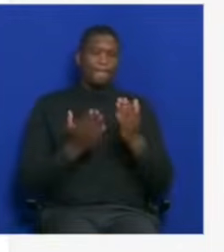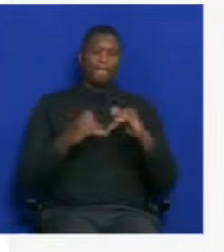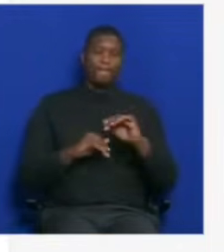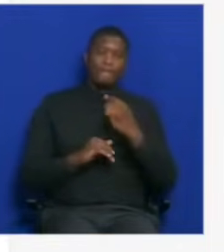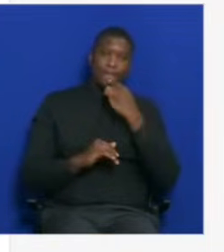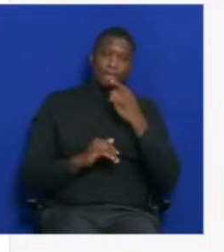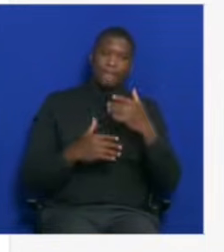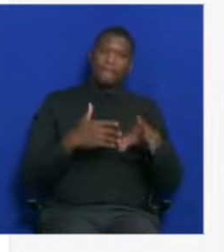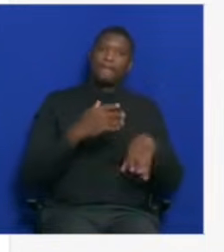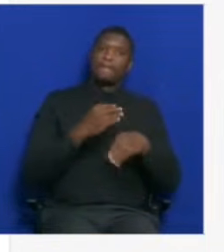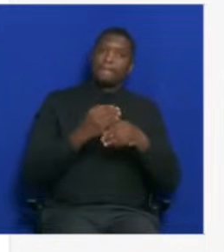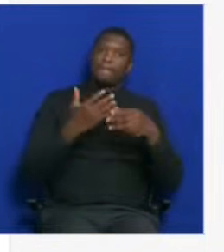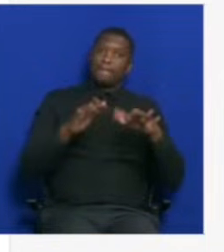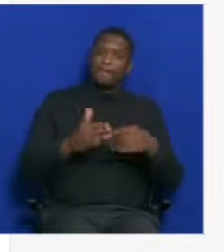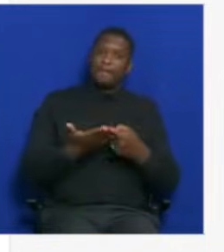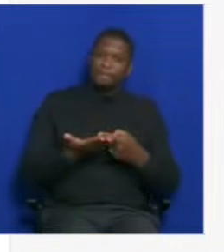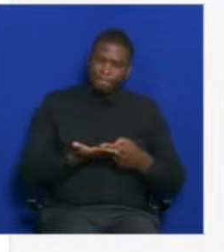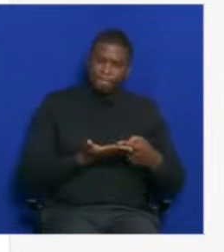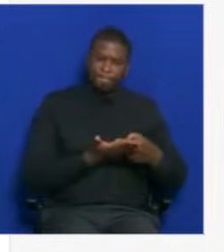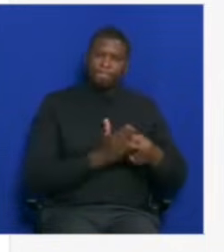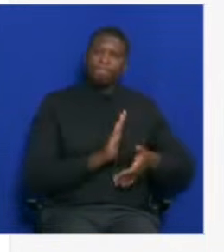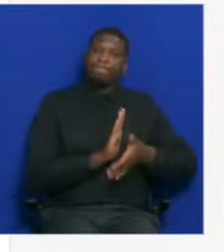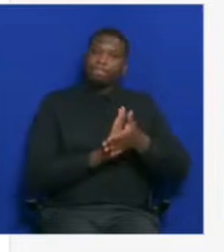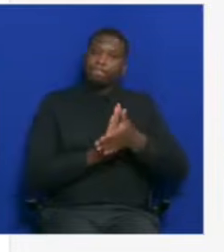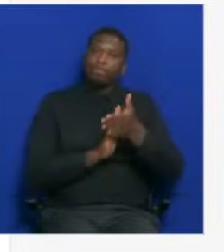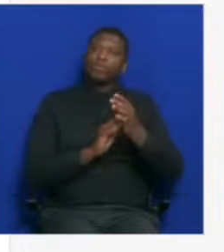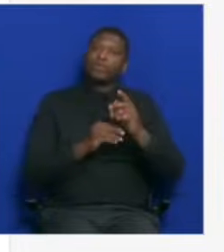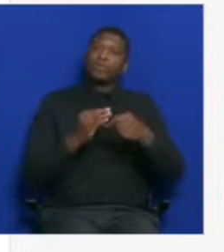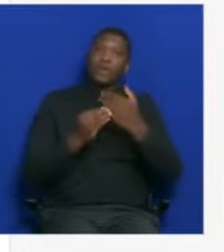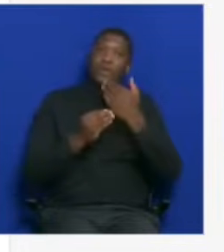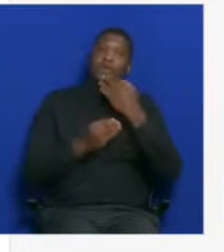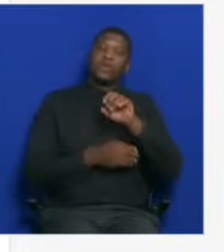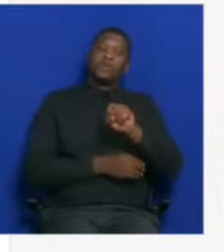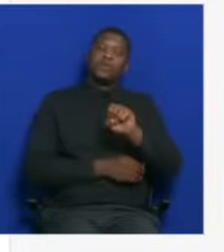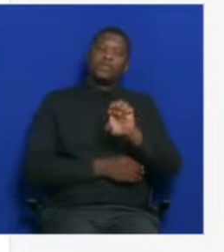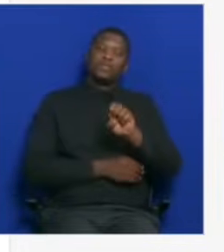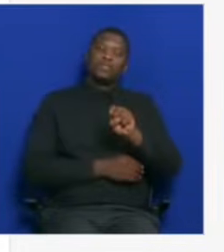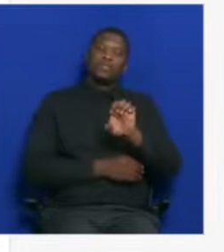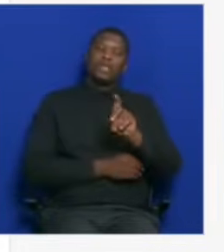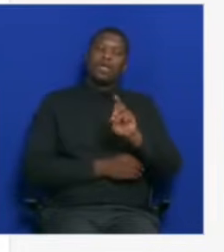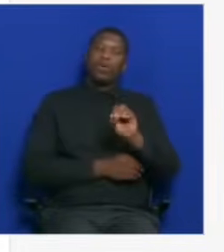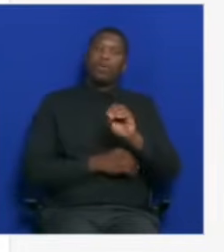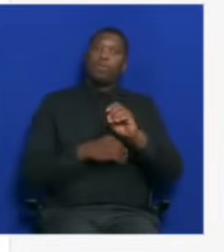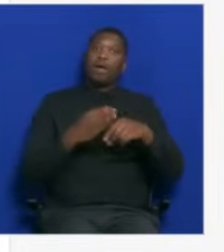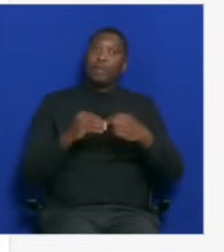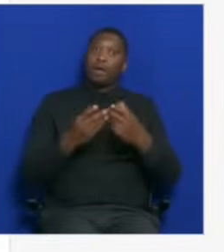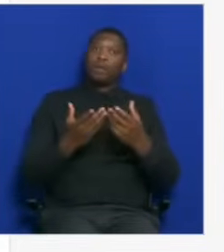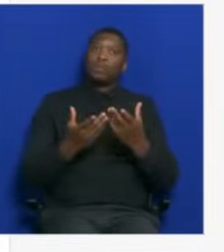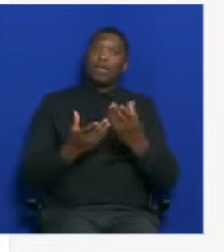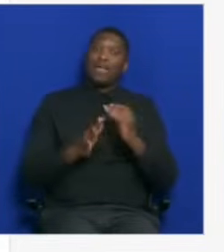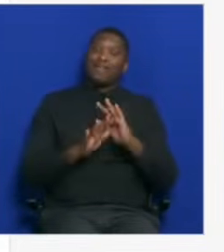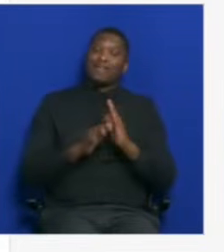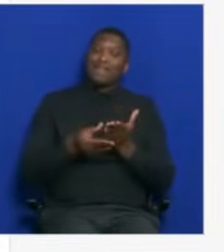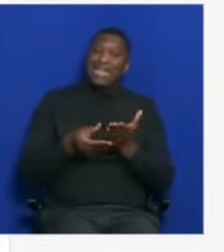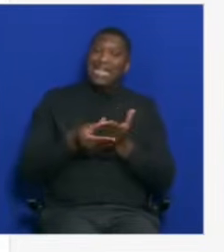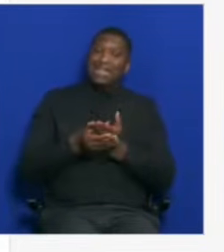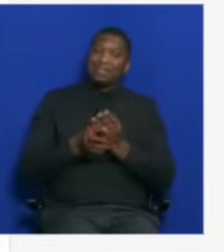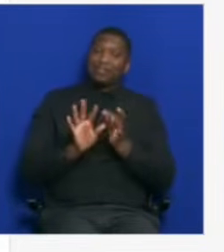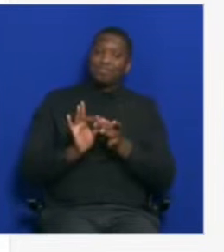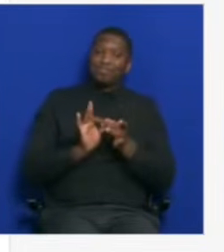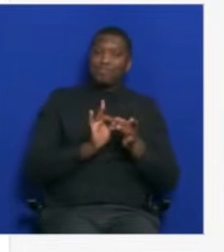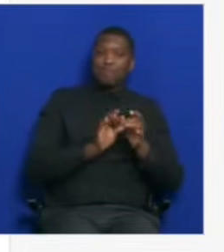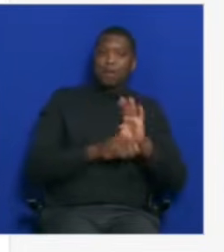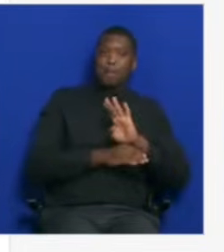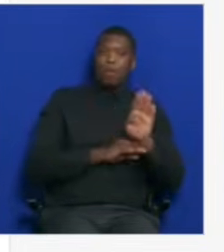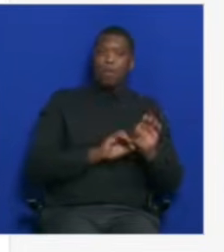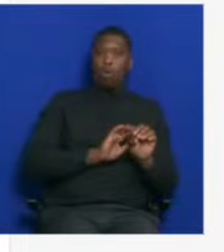ensued by Sesoko, including the fact that there is currently a case in Code Blue Lights where Chabal is a prosecutor and